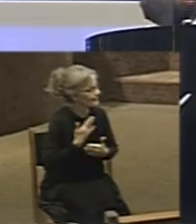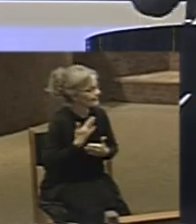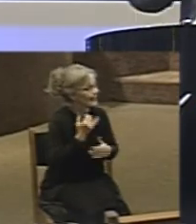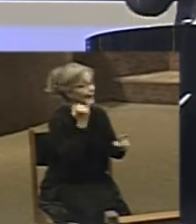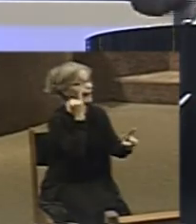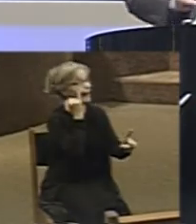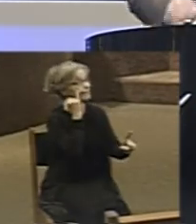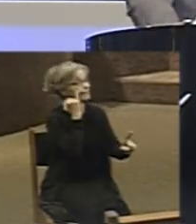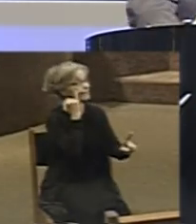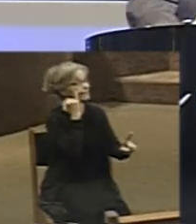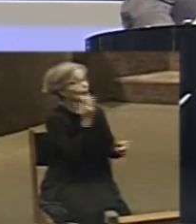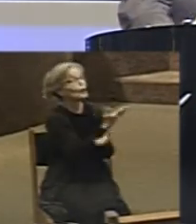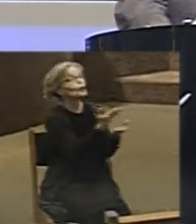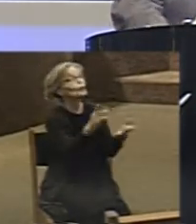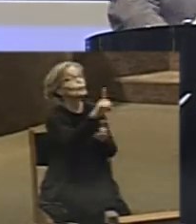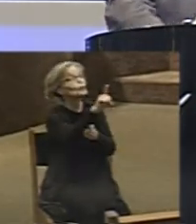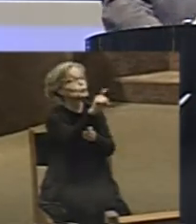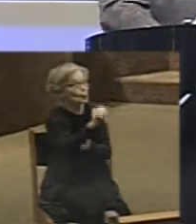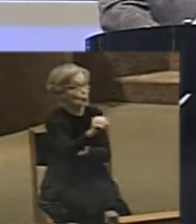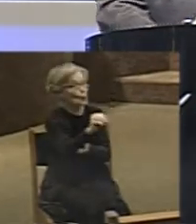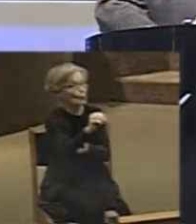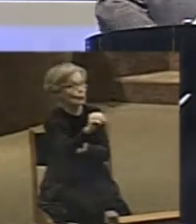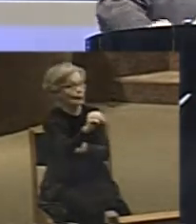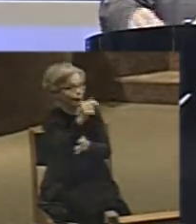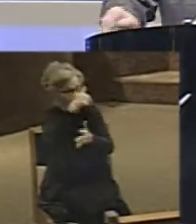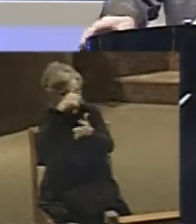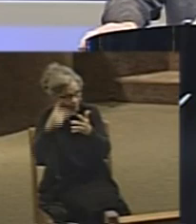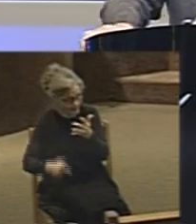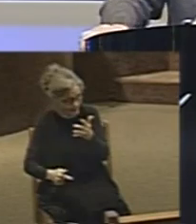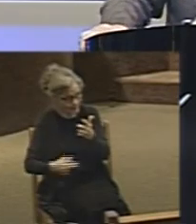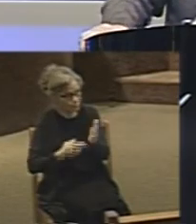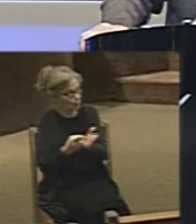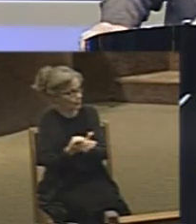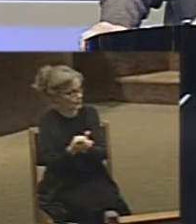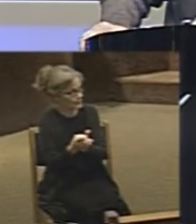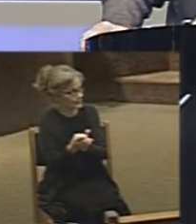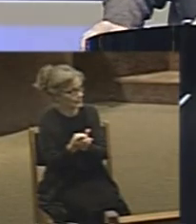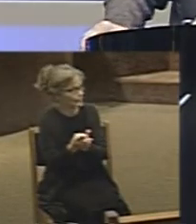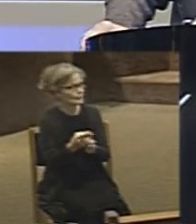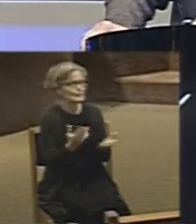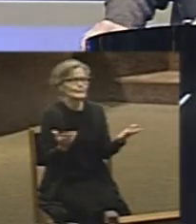ye do them. If you're not very happy,